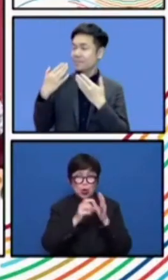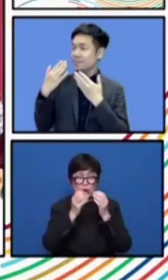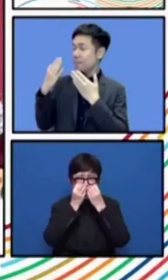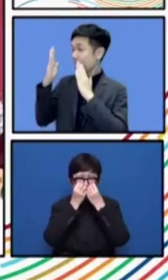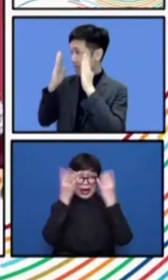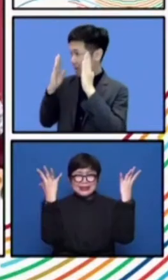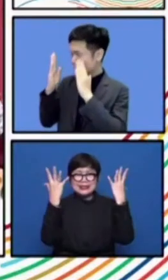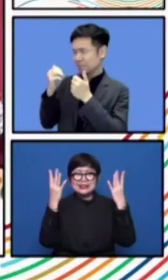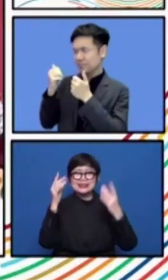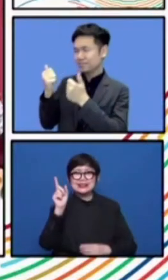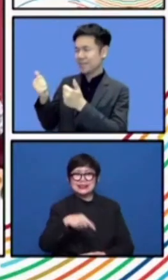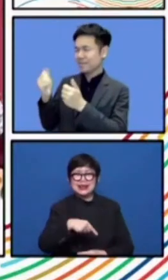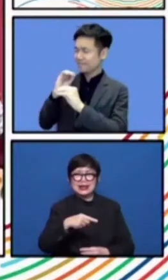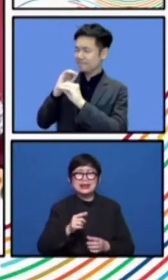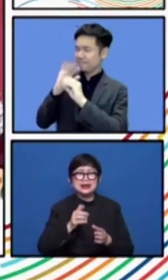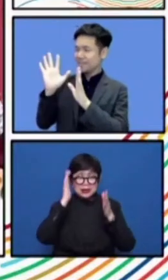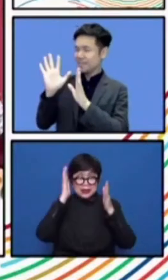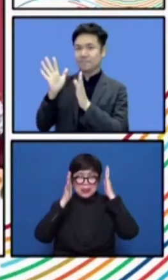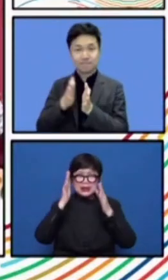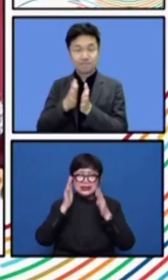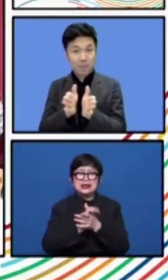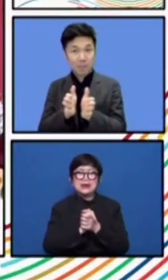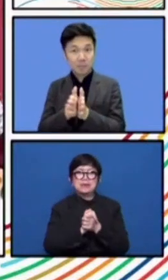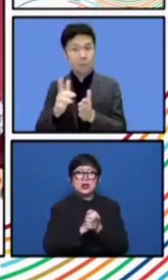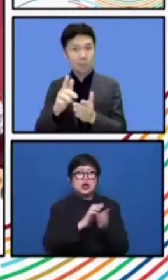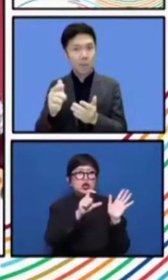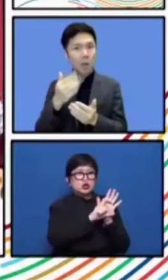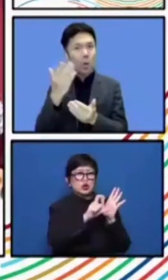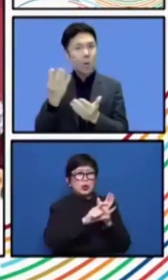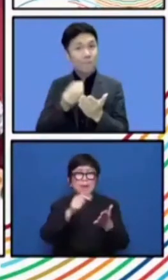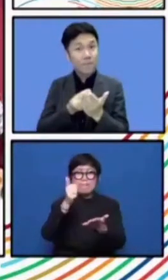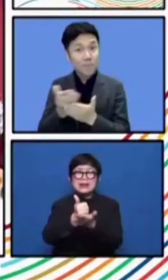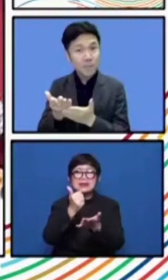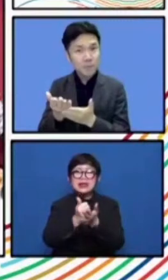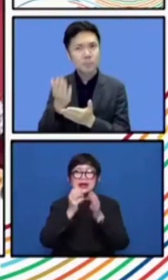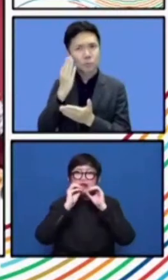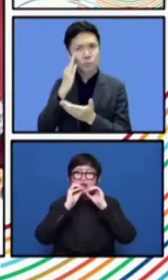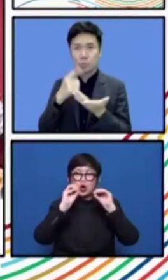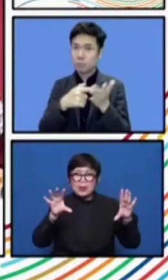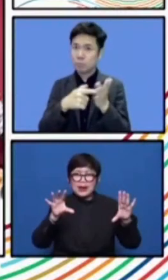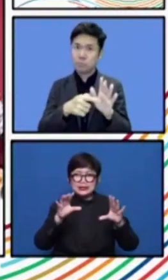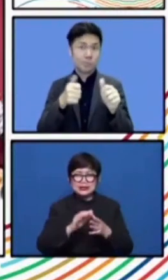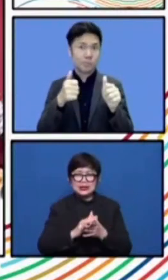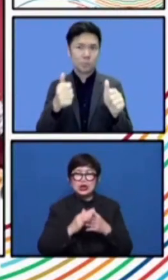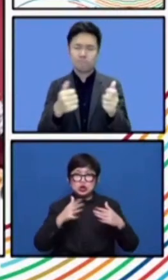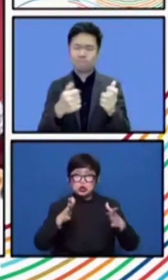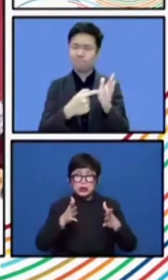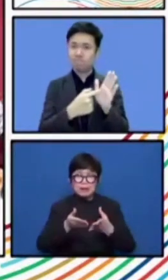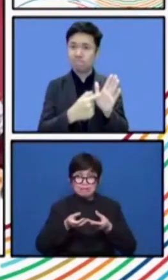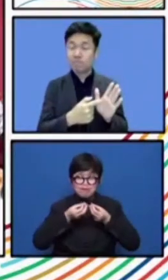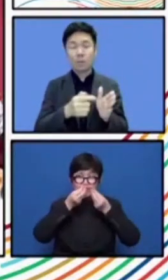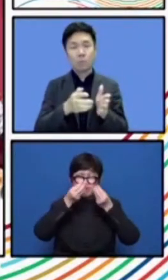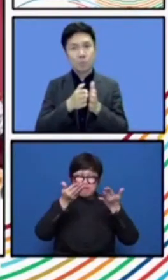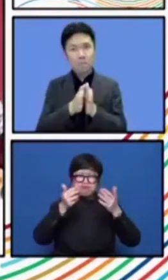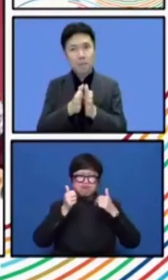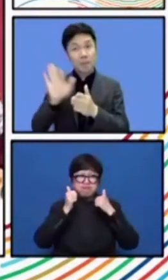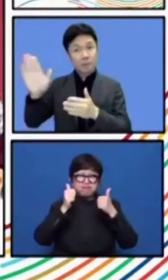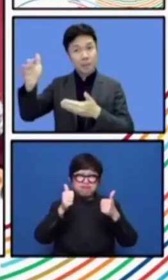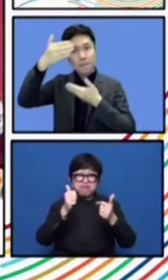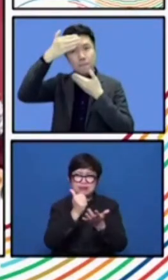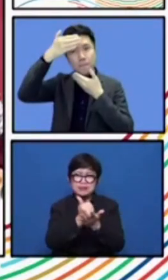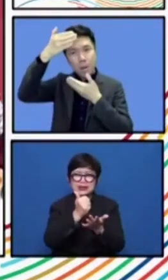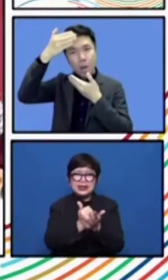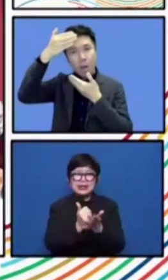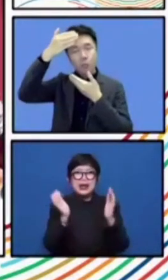alone the importance of information but your your overarching example outlining the importance of the Marrakesh treaty in supporting access